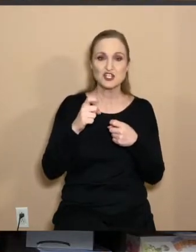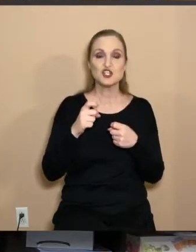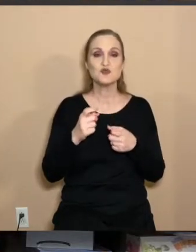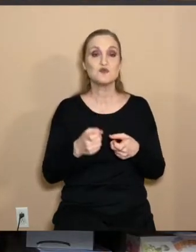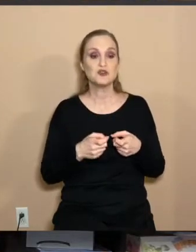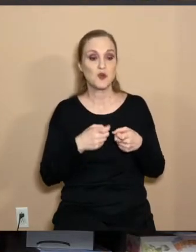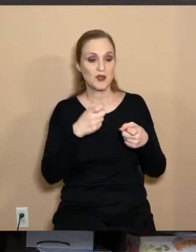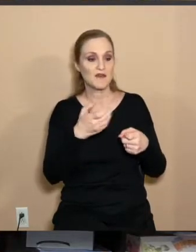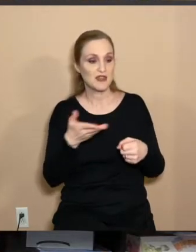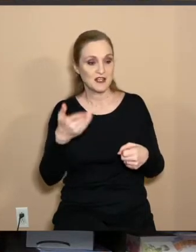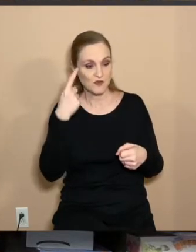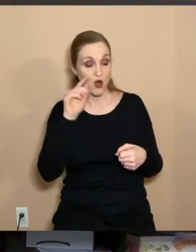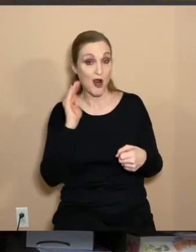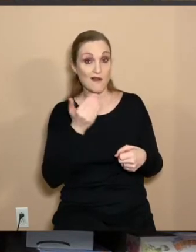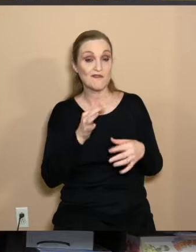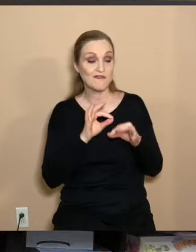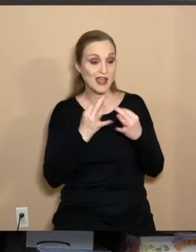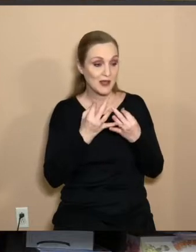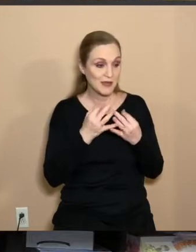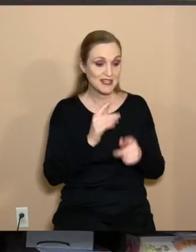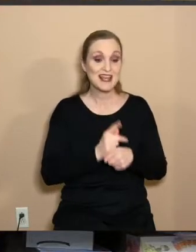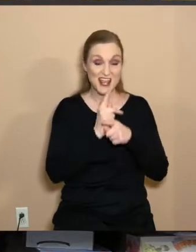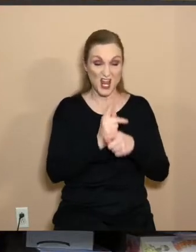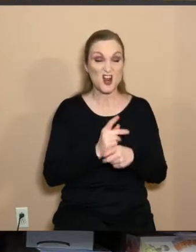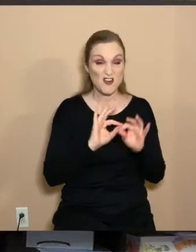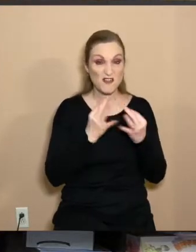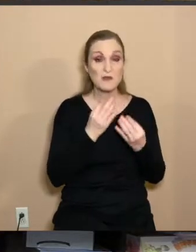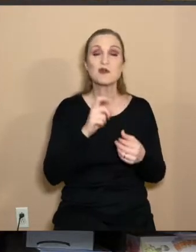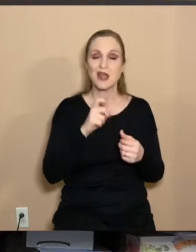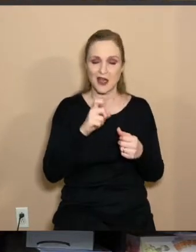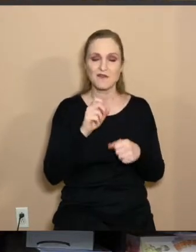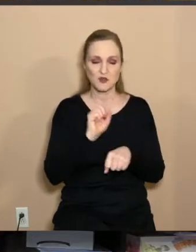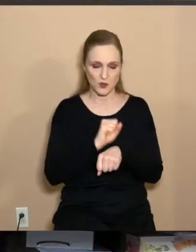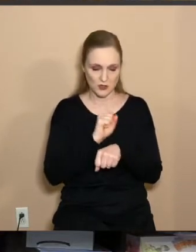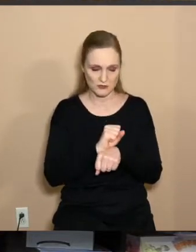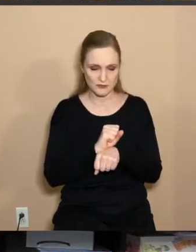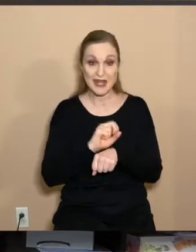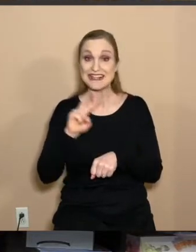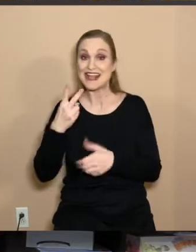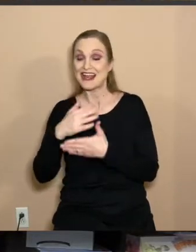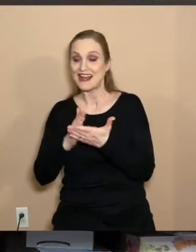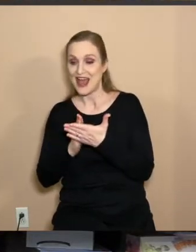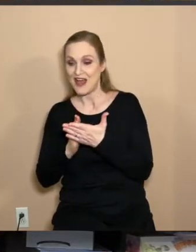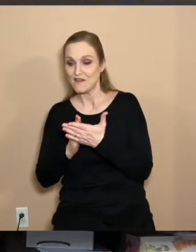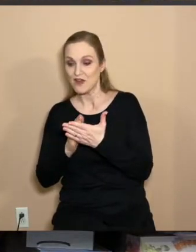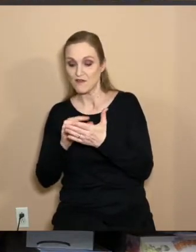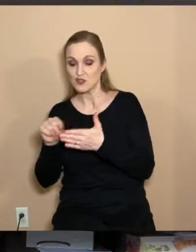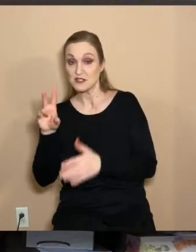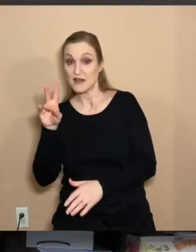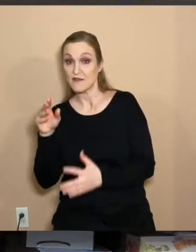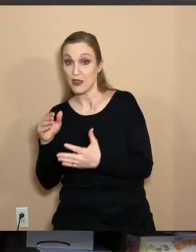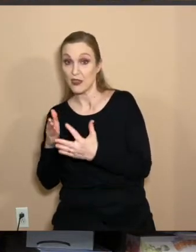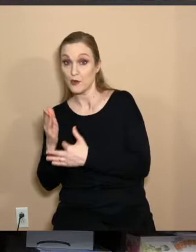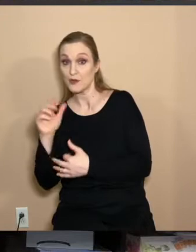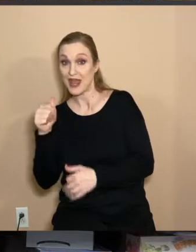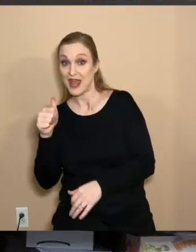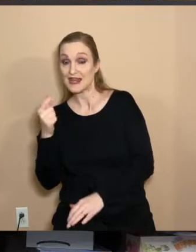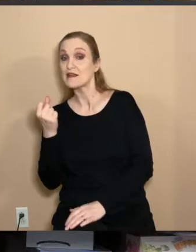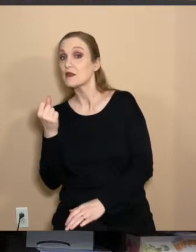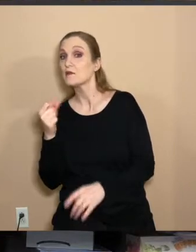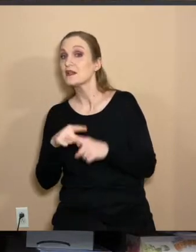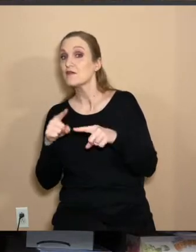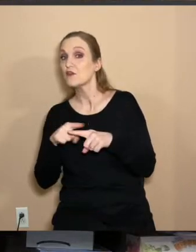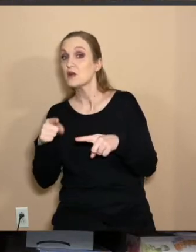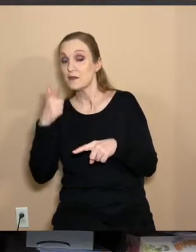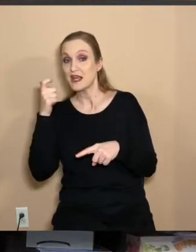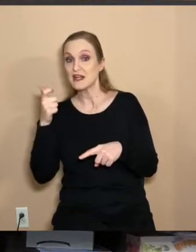for our family, to serve Him. We have to use what we have. And in the second half, verses 7 through 10, it's all a little different